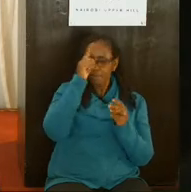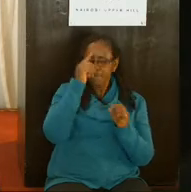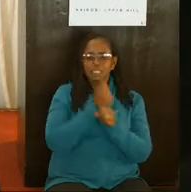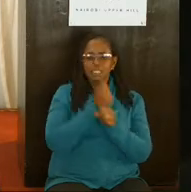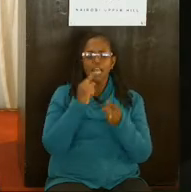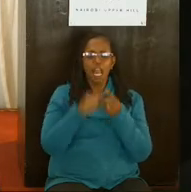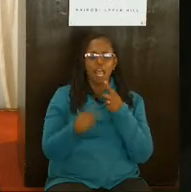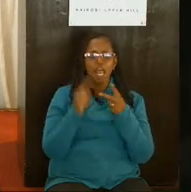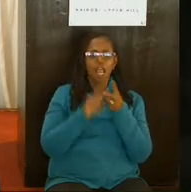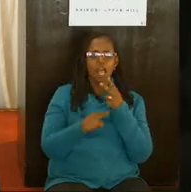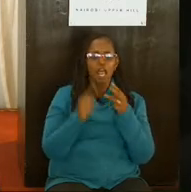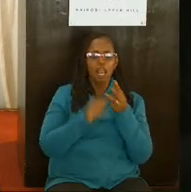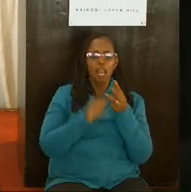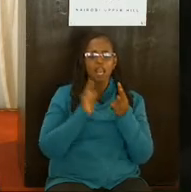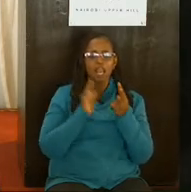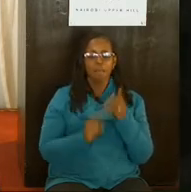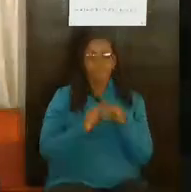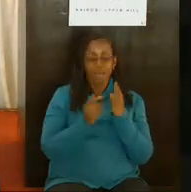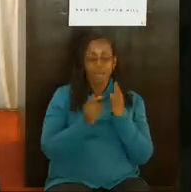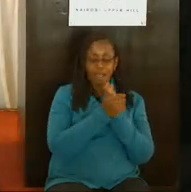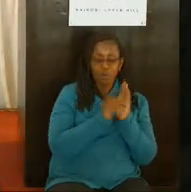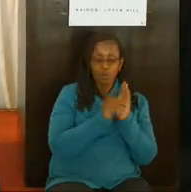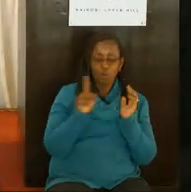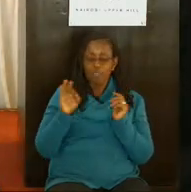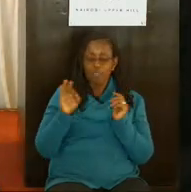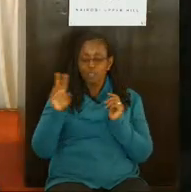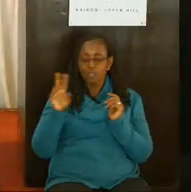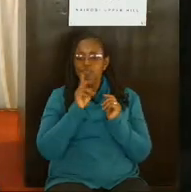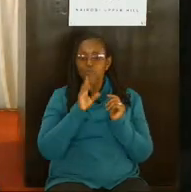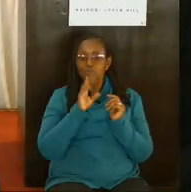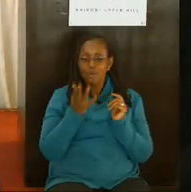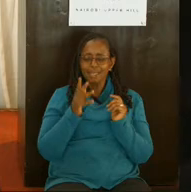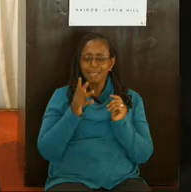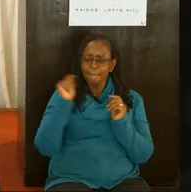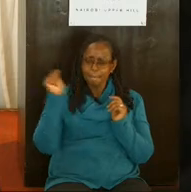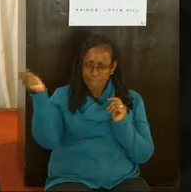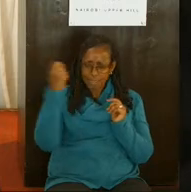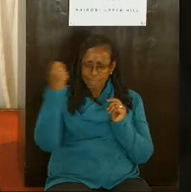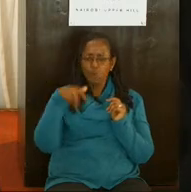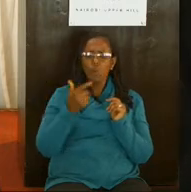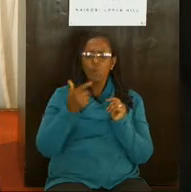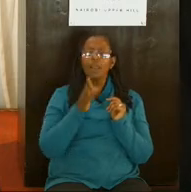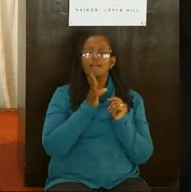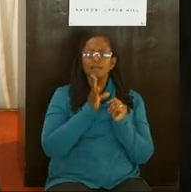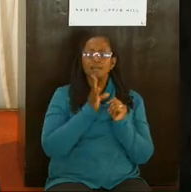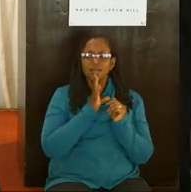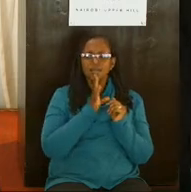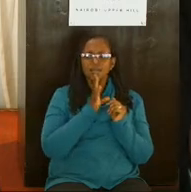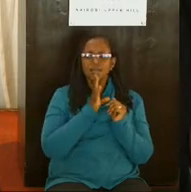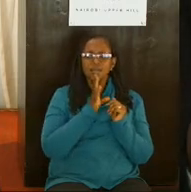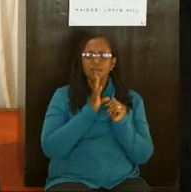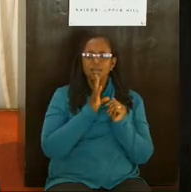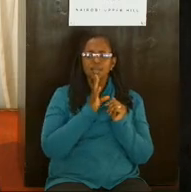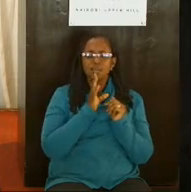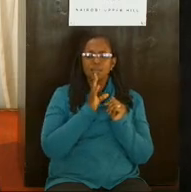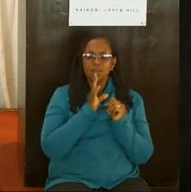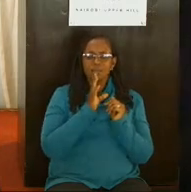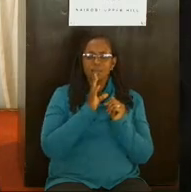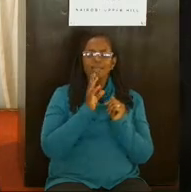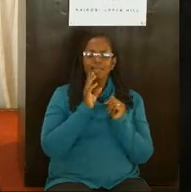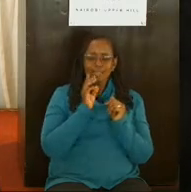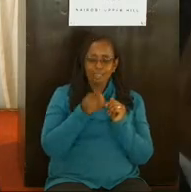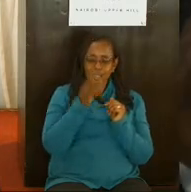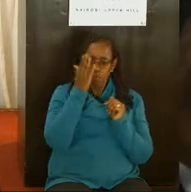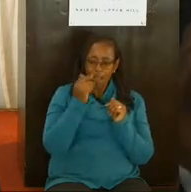however article 132 of the Constitution says the president shall address and what that's what you hear him give the